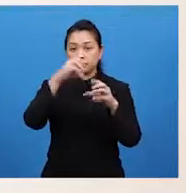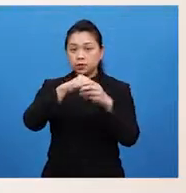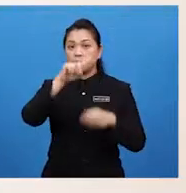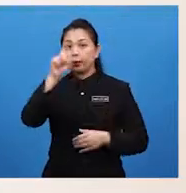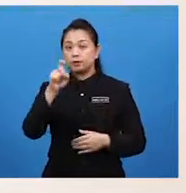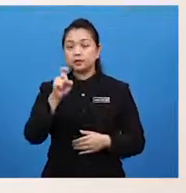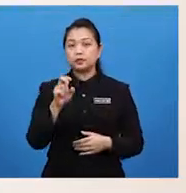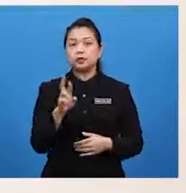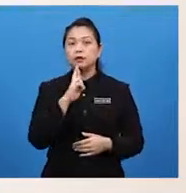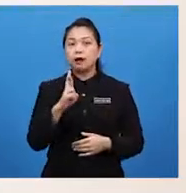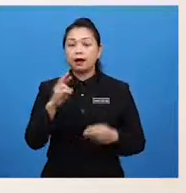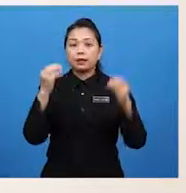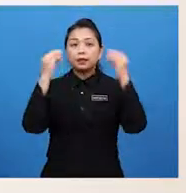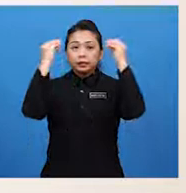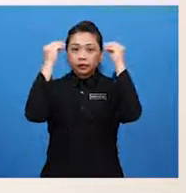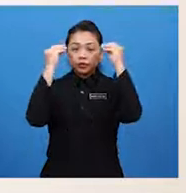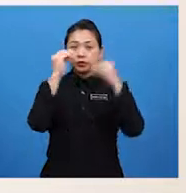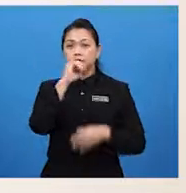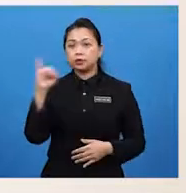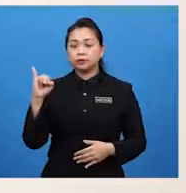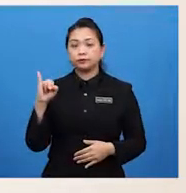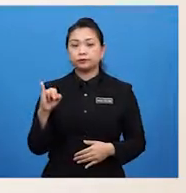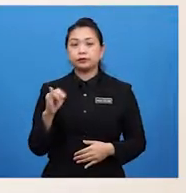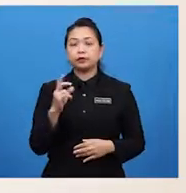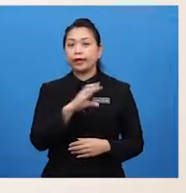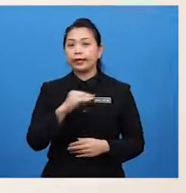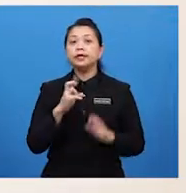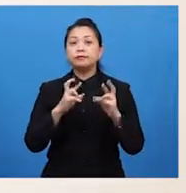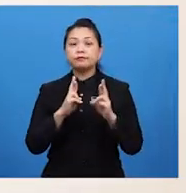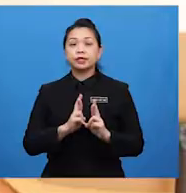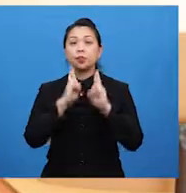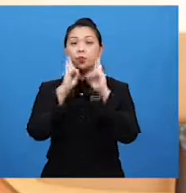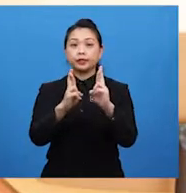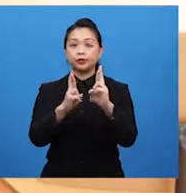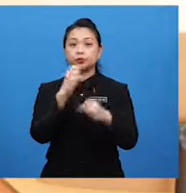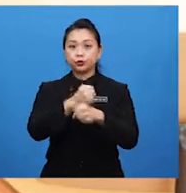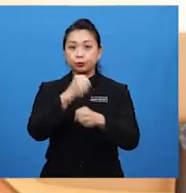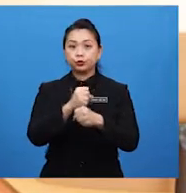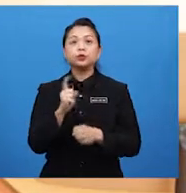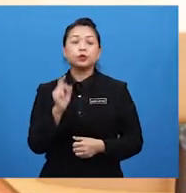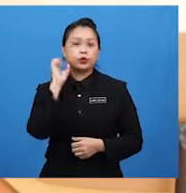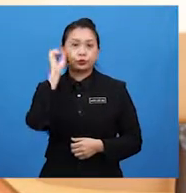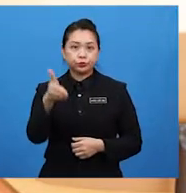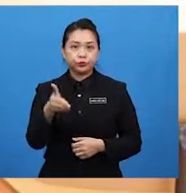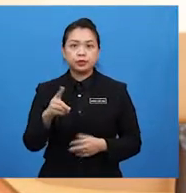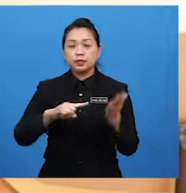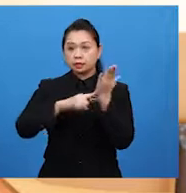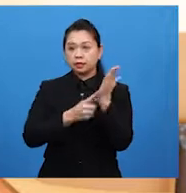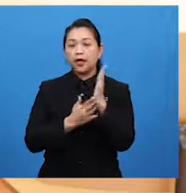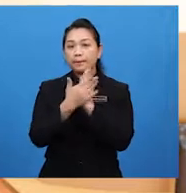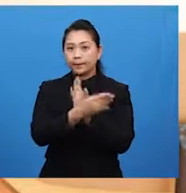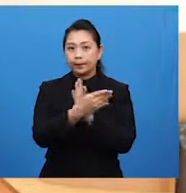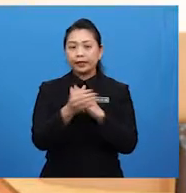are teaching and rewarding job. you should start by giving